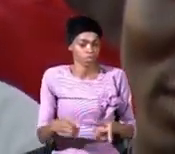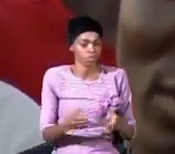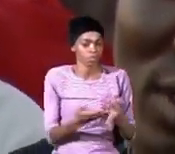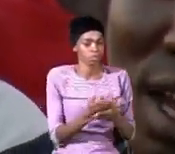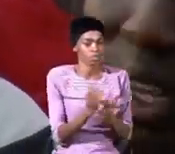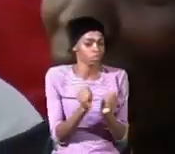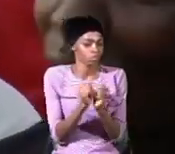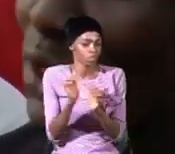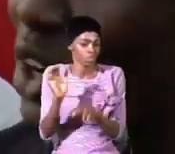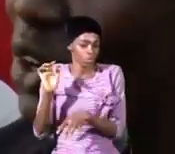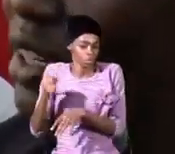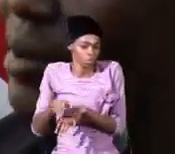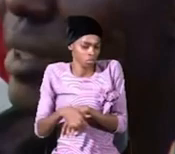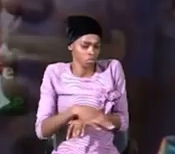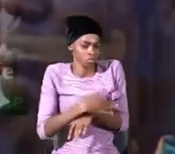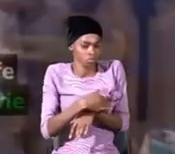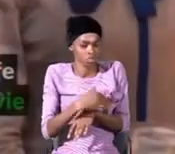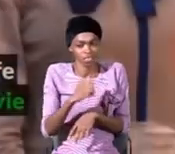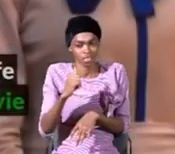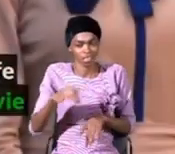without touching a line.